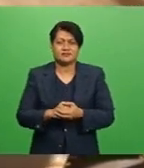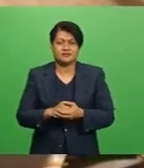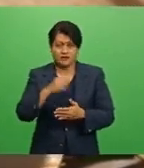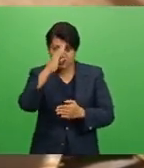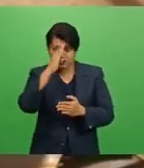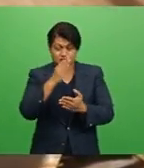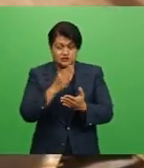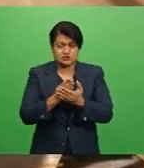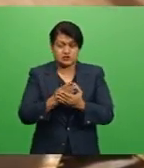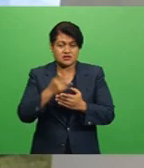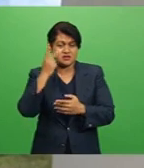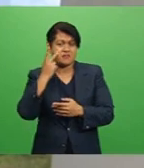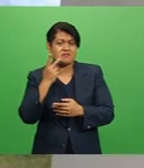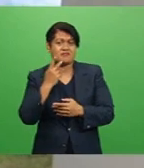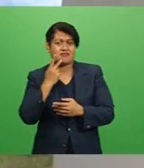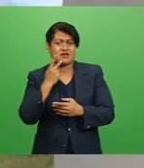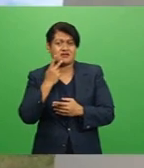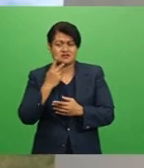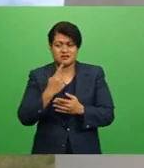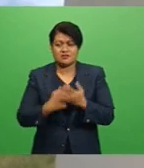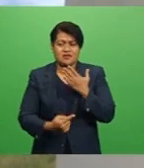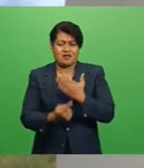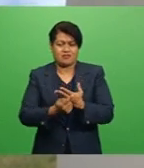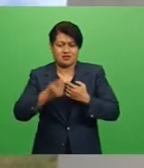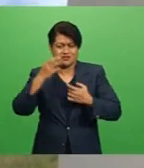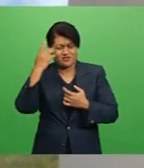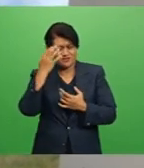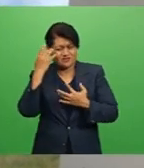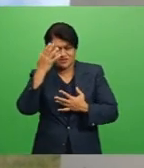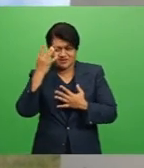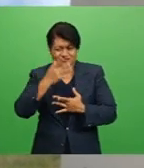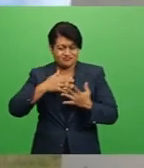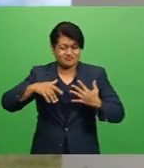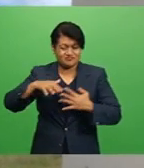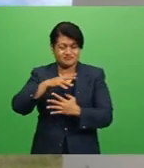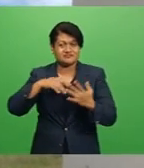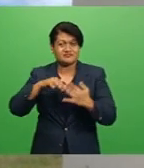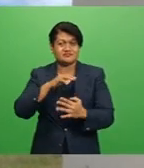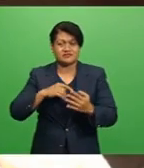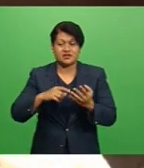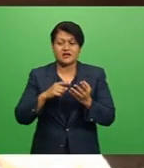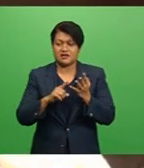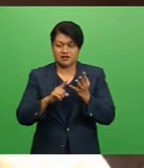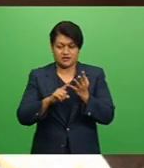parents traumatized by the Force 5 hurricane are being counseled by a UN team